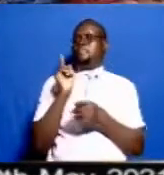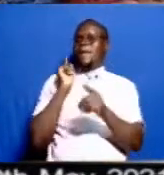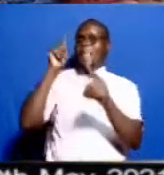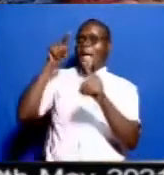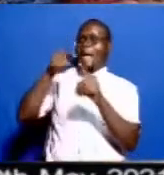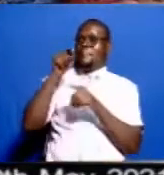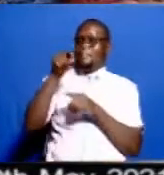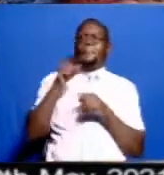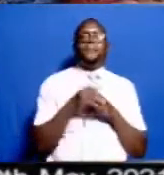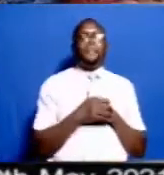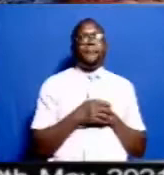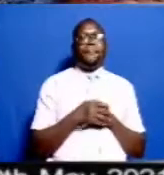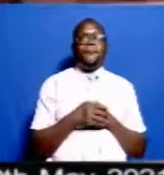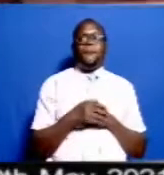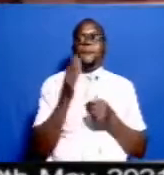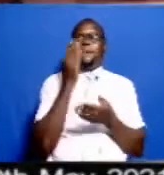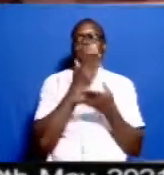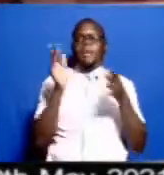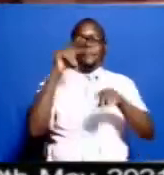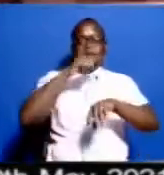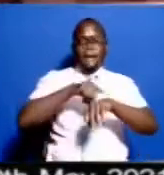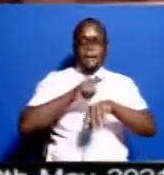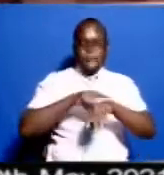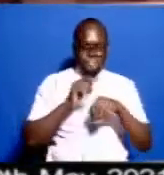about. Sometimes